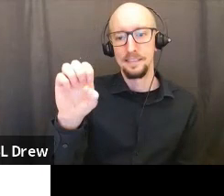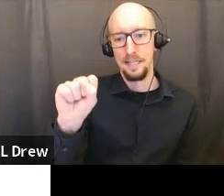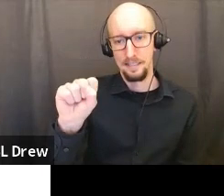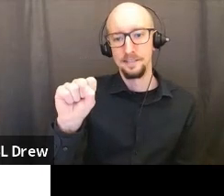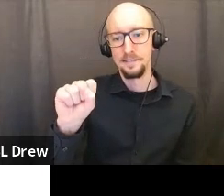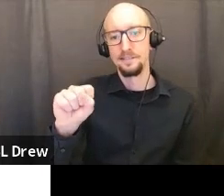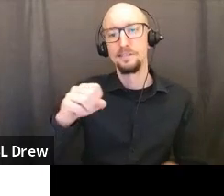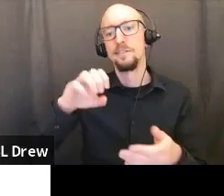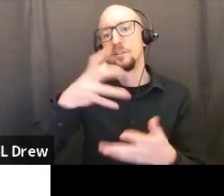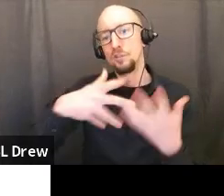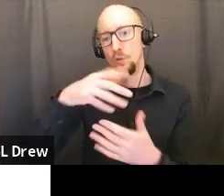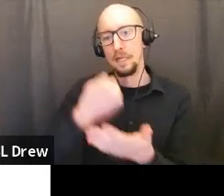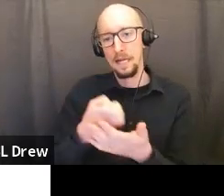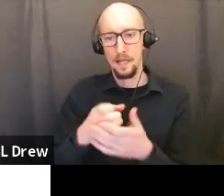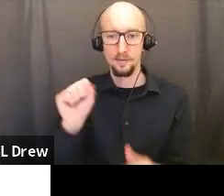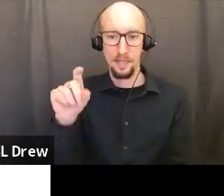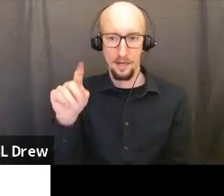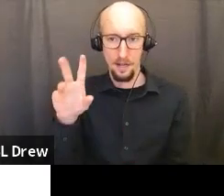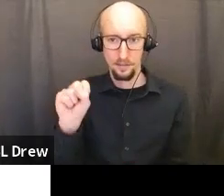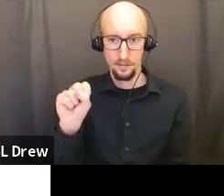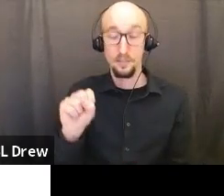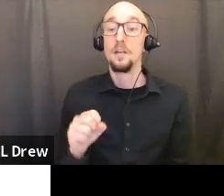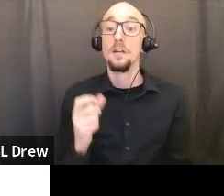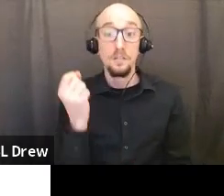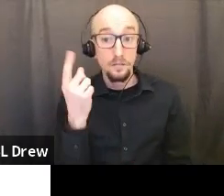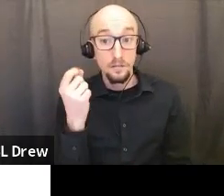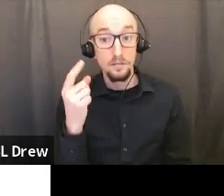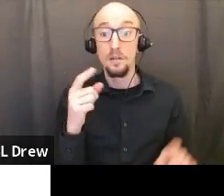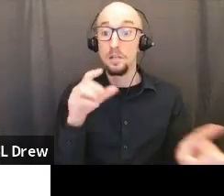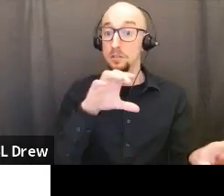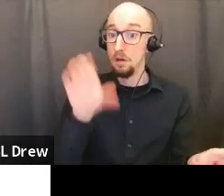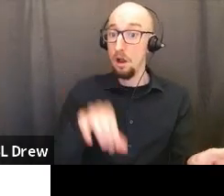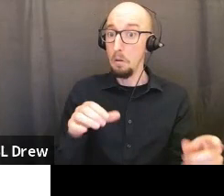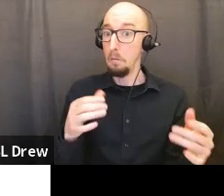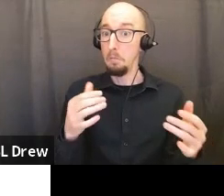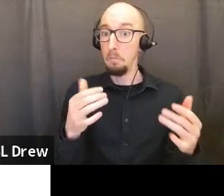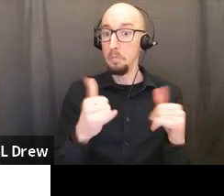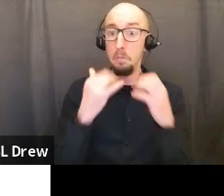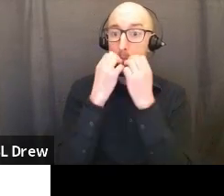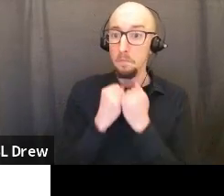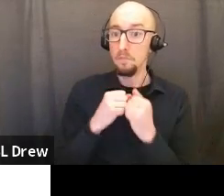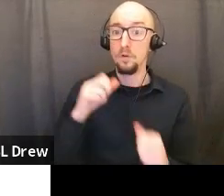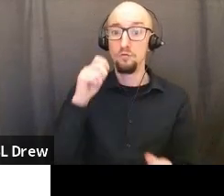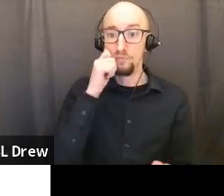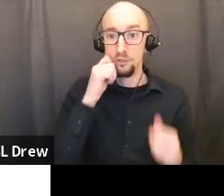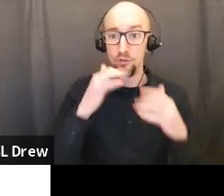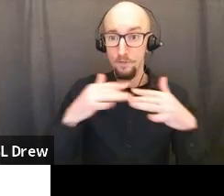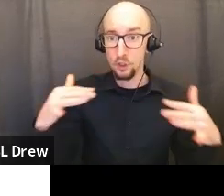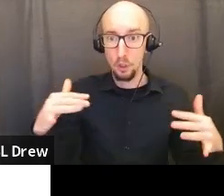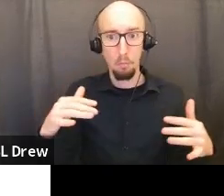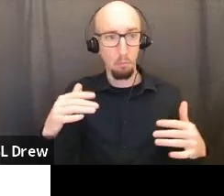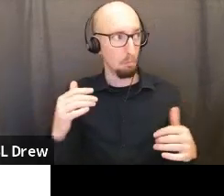Chicago deeply valued racial diversity, as do all of us,